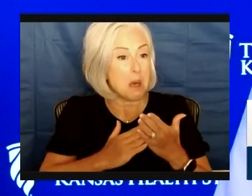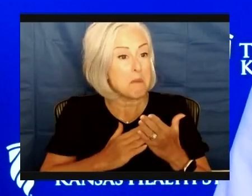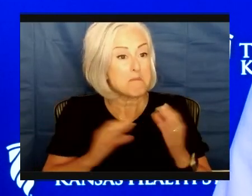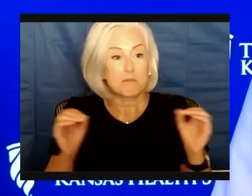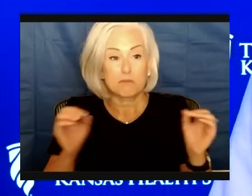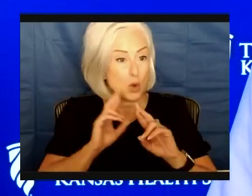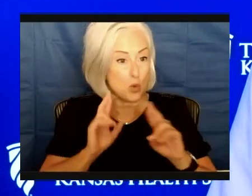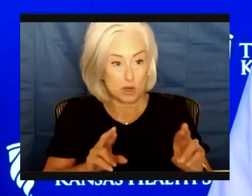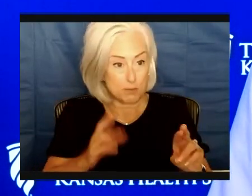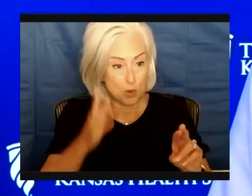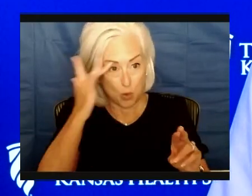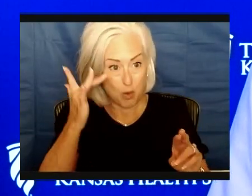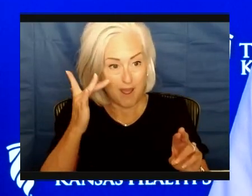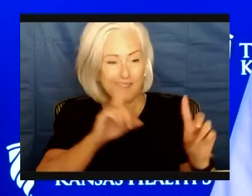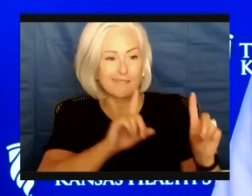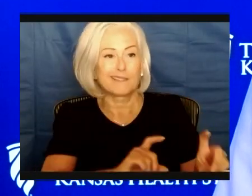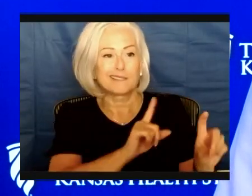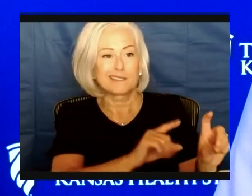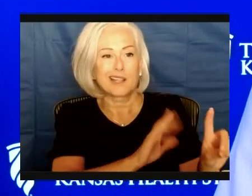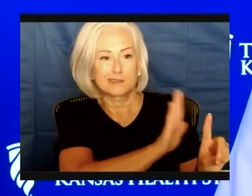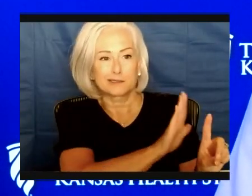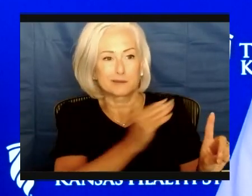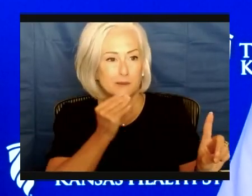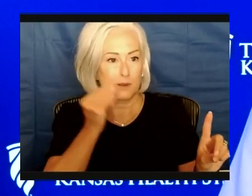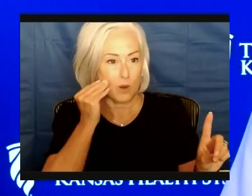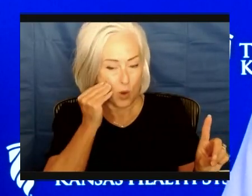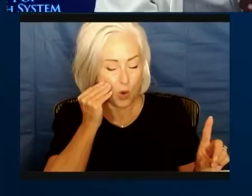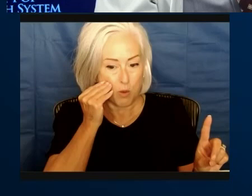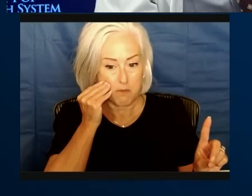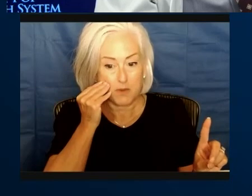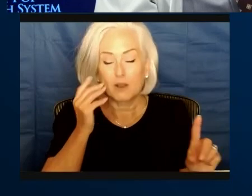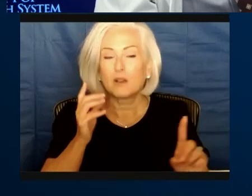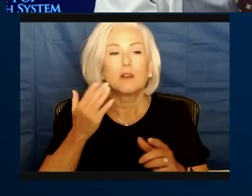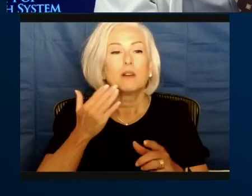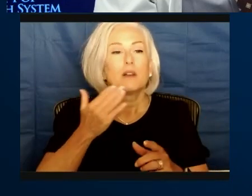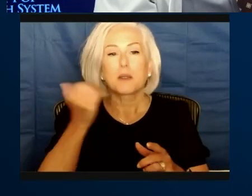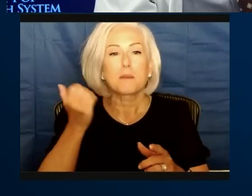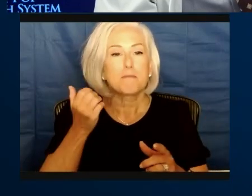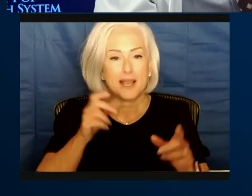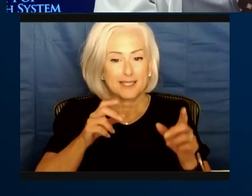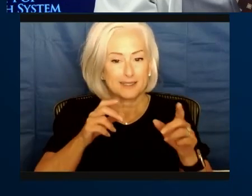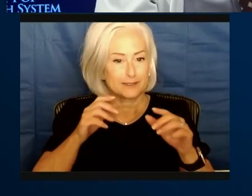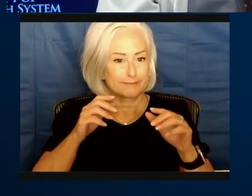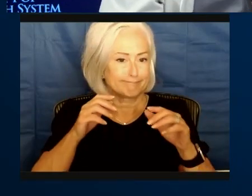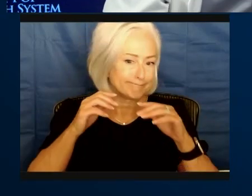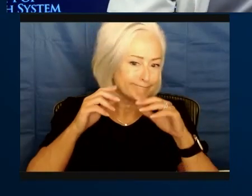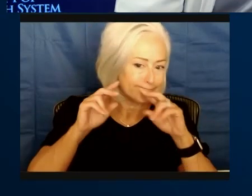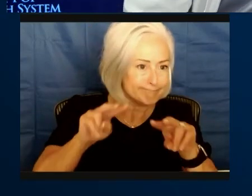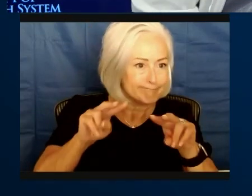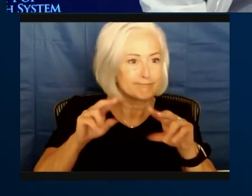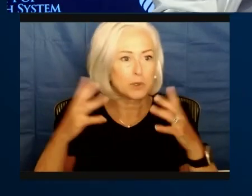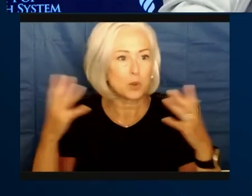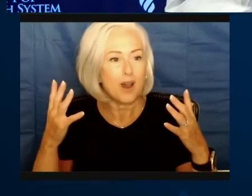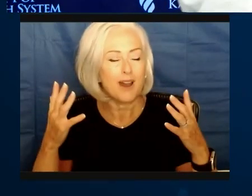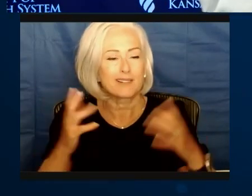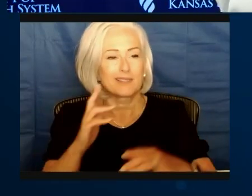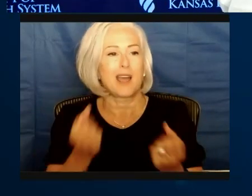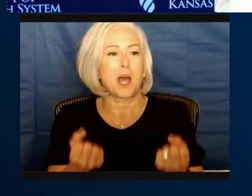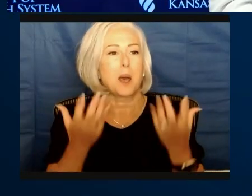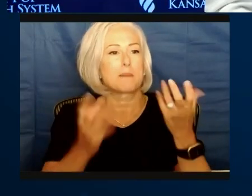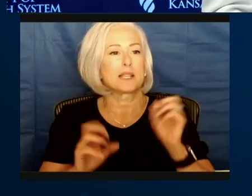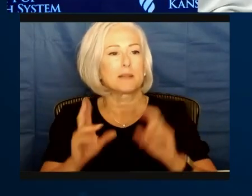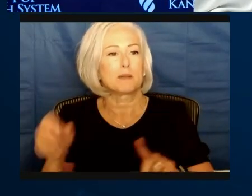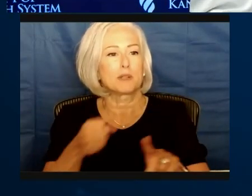really the hospitalizations tend to be the best benchmark. Yeah, I agree. I think the numbers are all lower, though we know the community